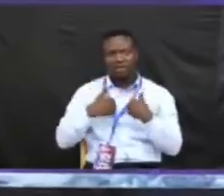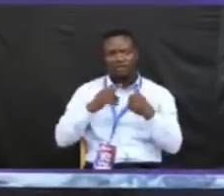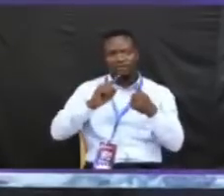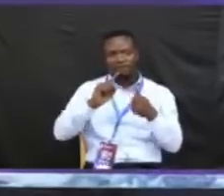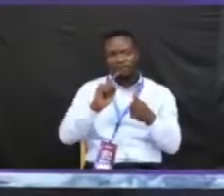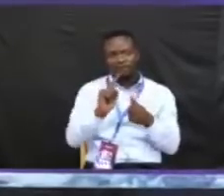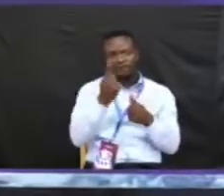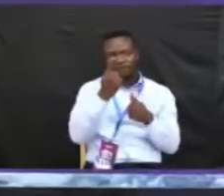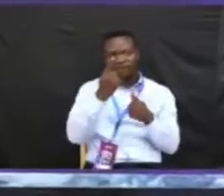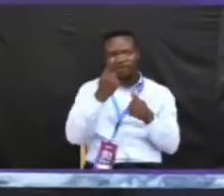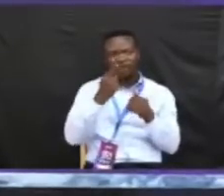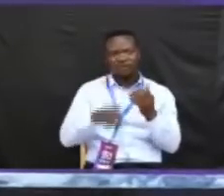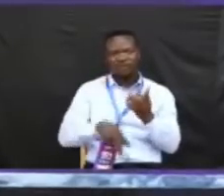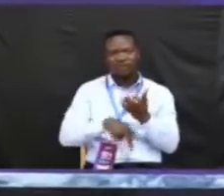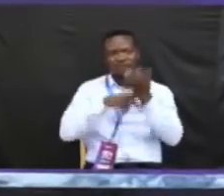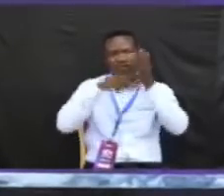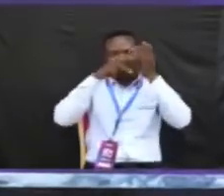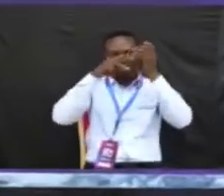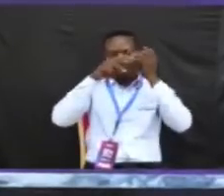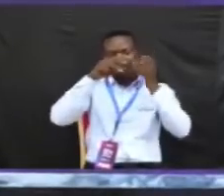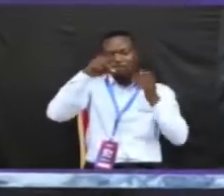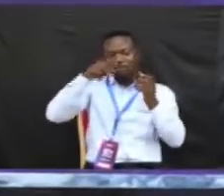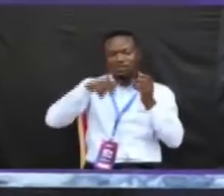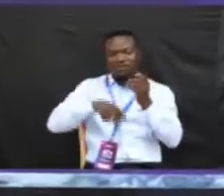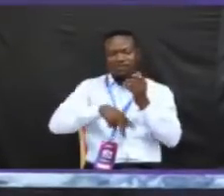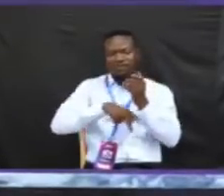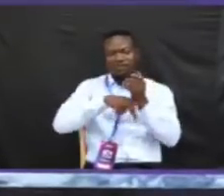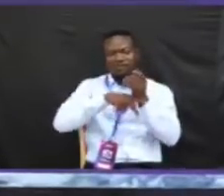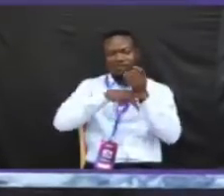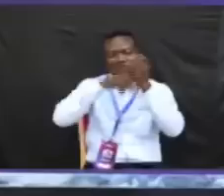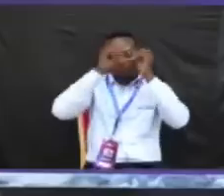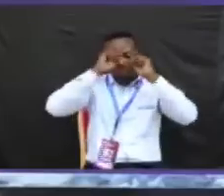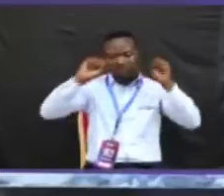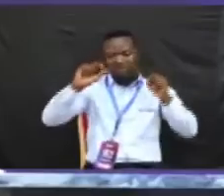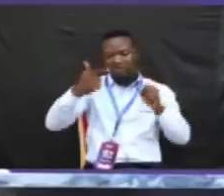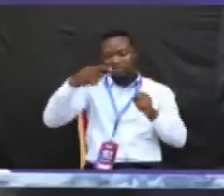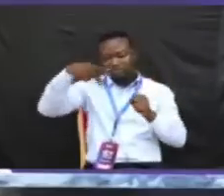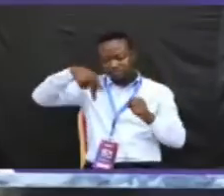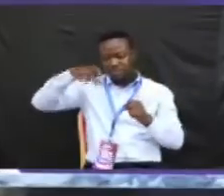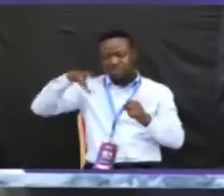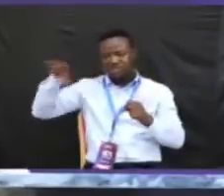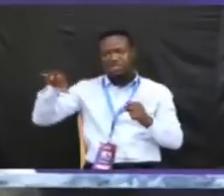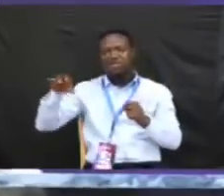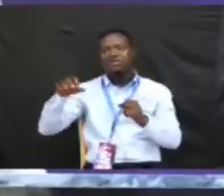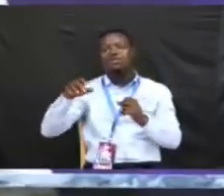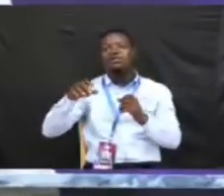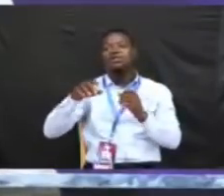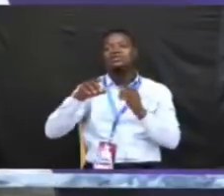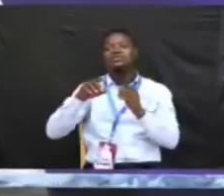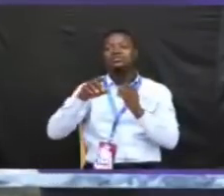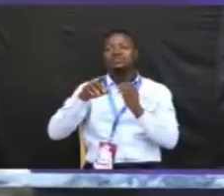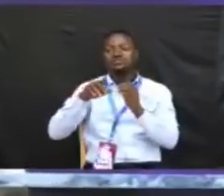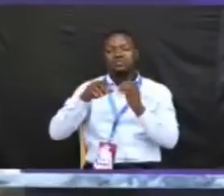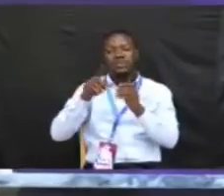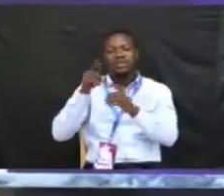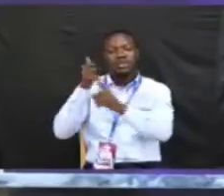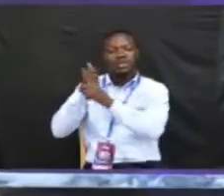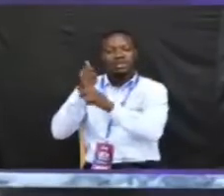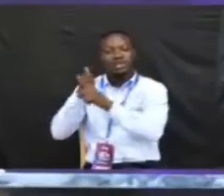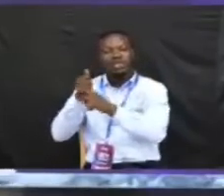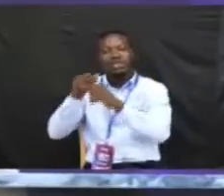first vice president of GPCC right reverend God kisserv founder and president